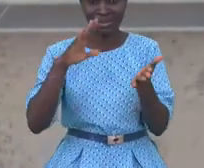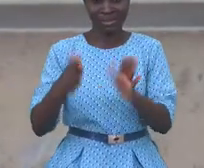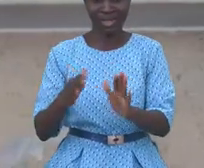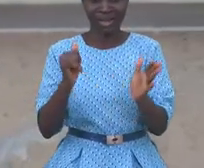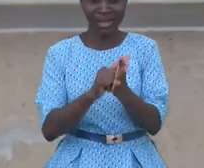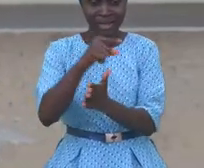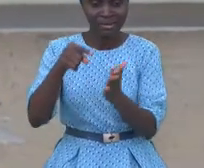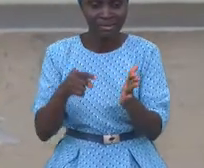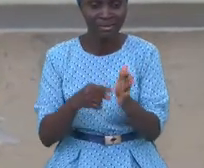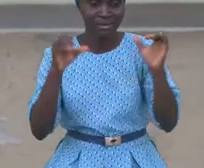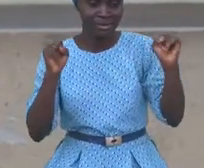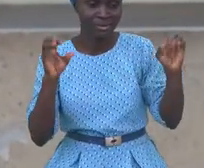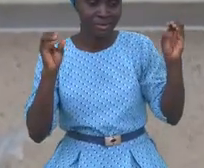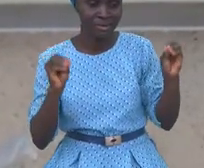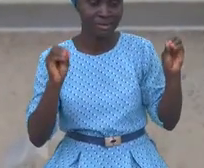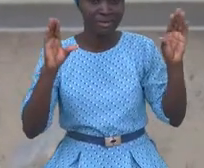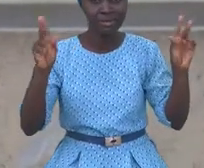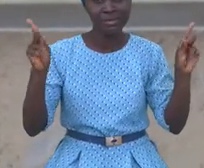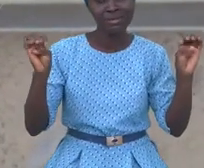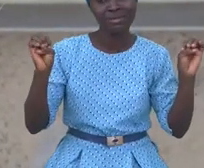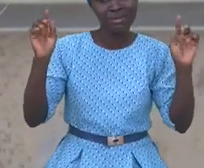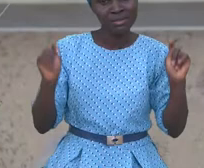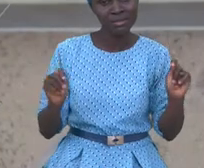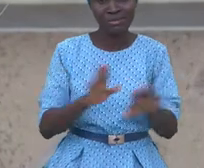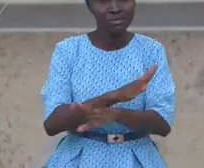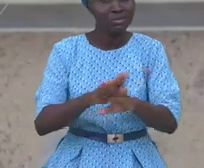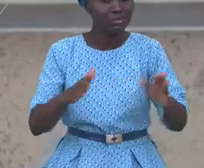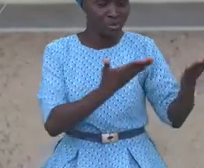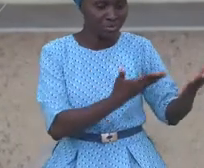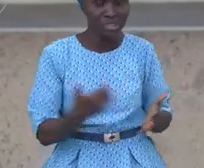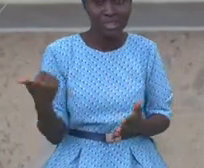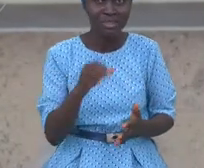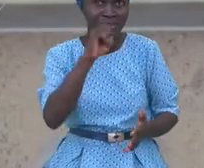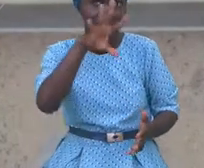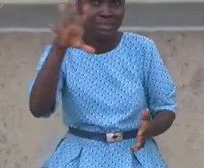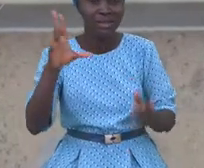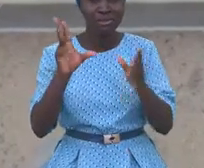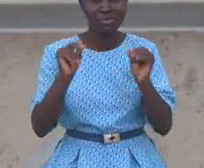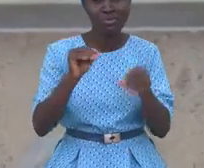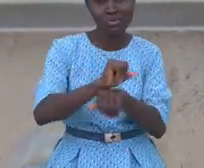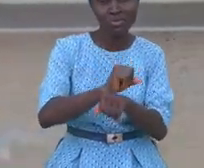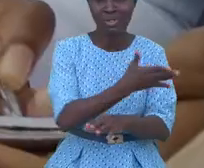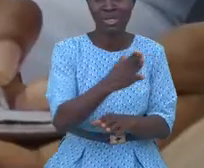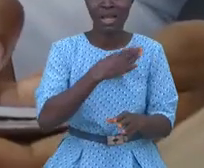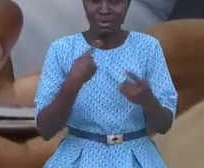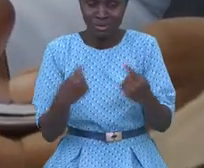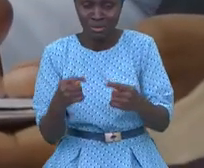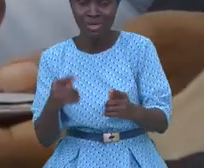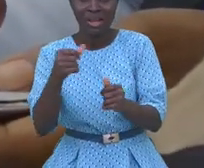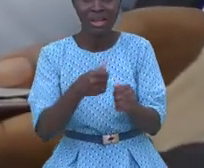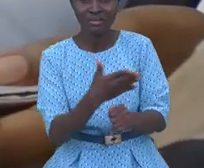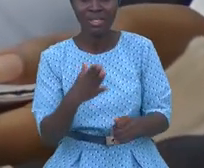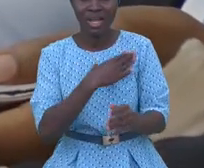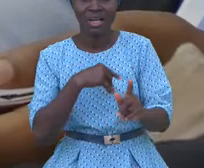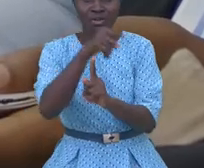bringing up any light. There is no activation there. And you do everything. And when you